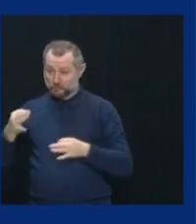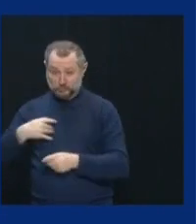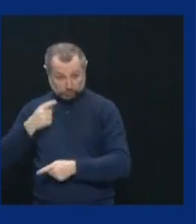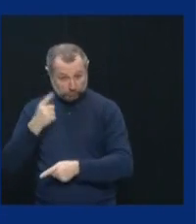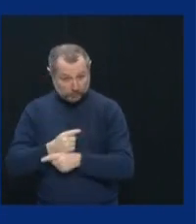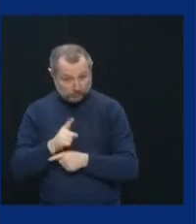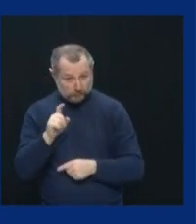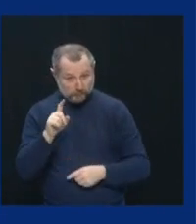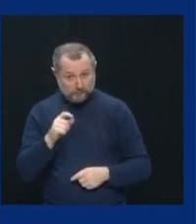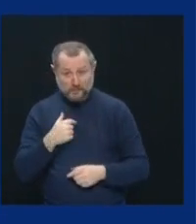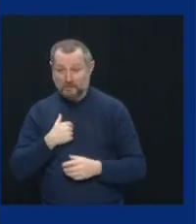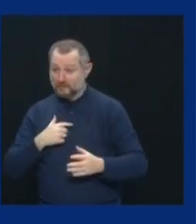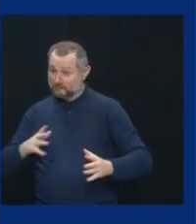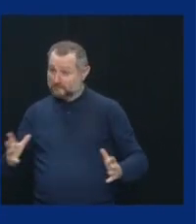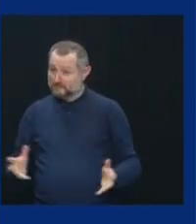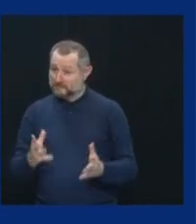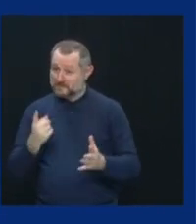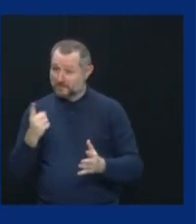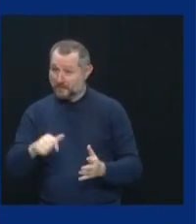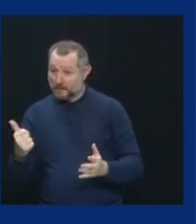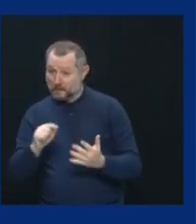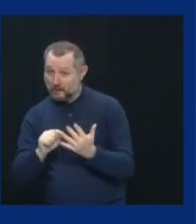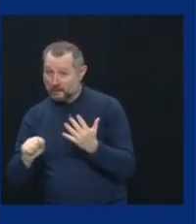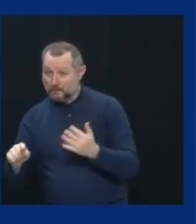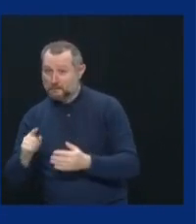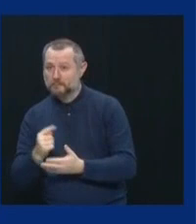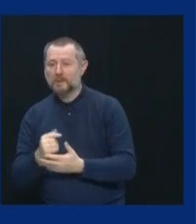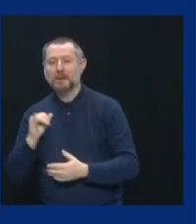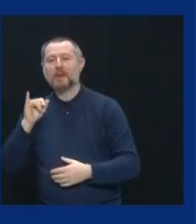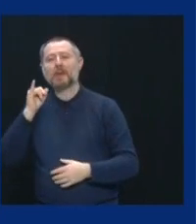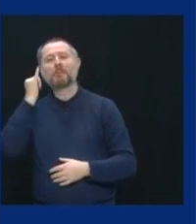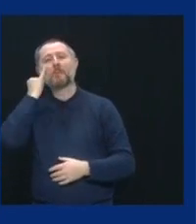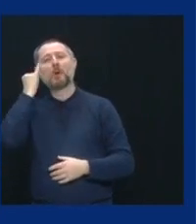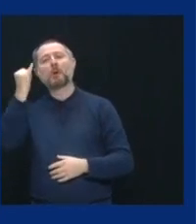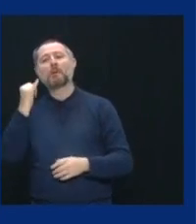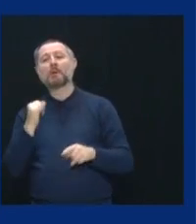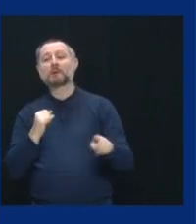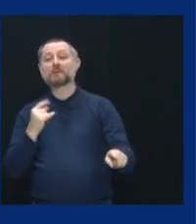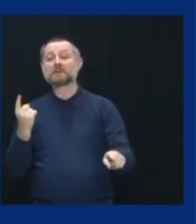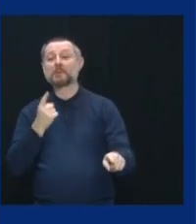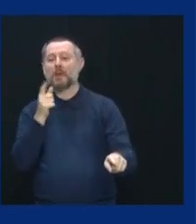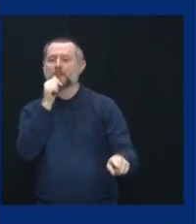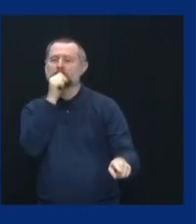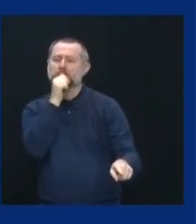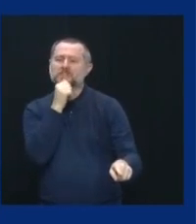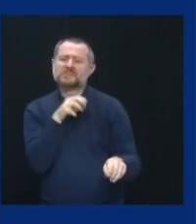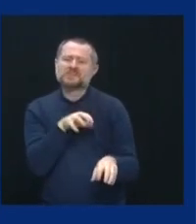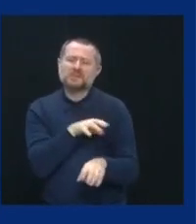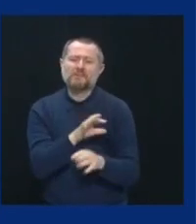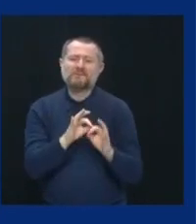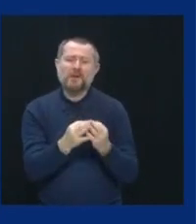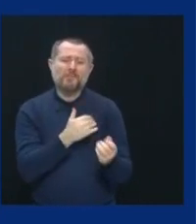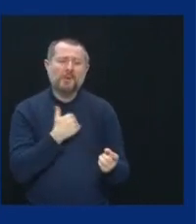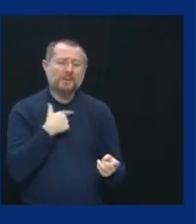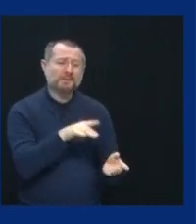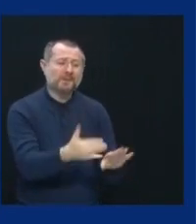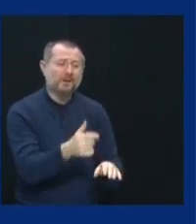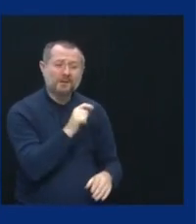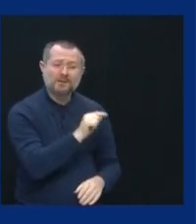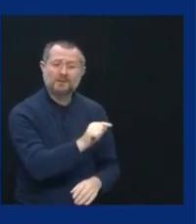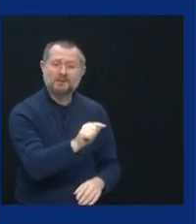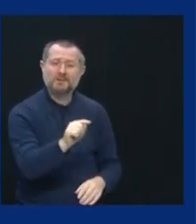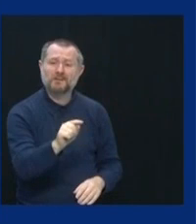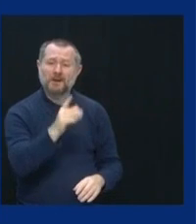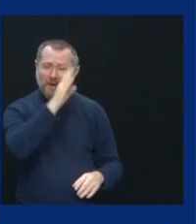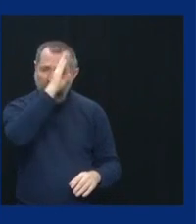do something else? I can imagine the pain of someone who has to live with, my loved one was in a hospital